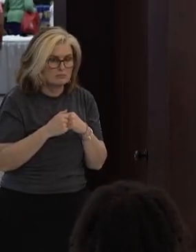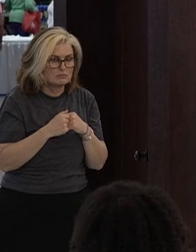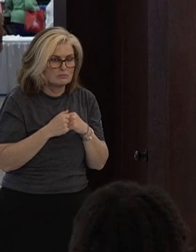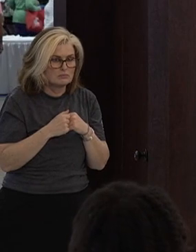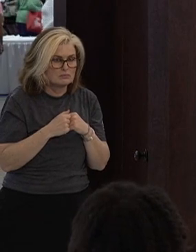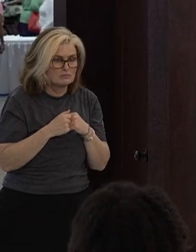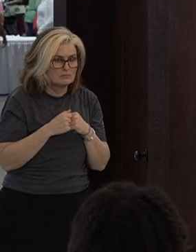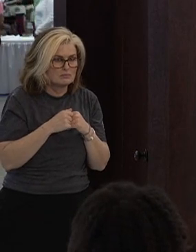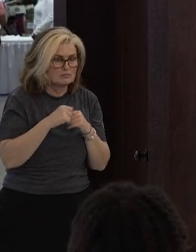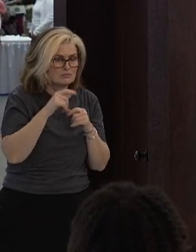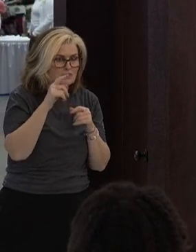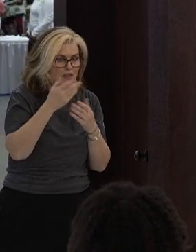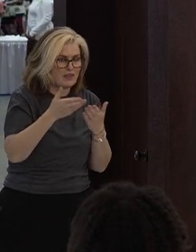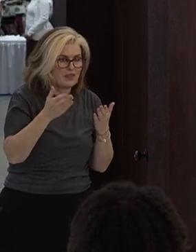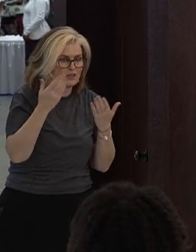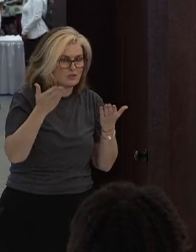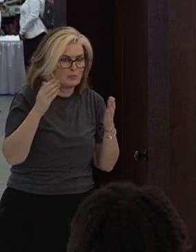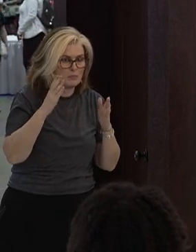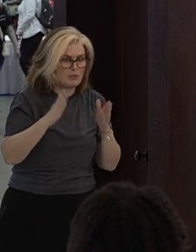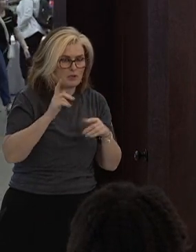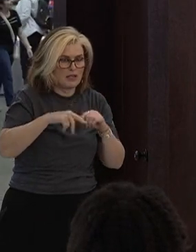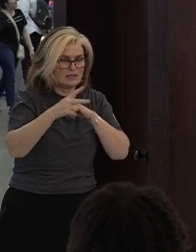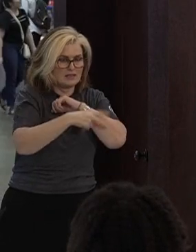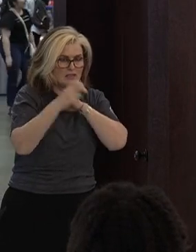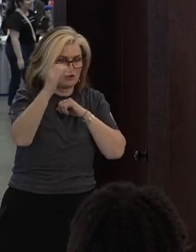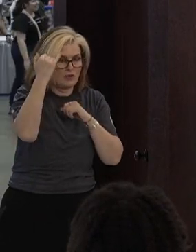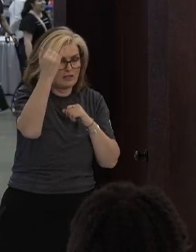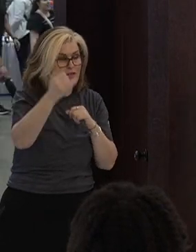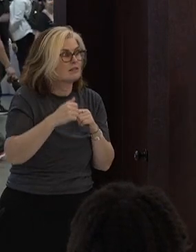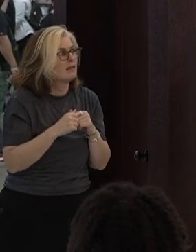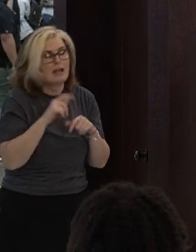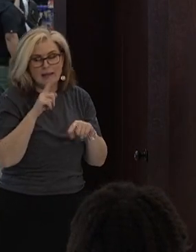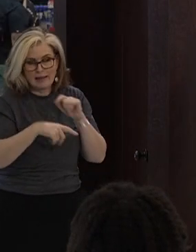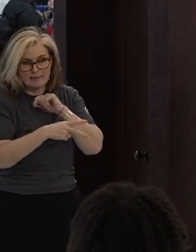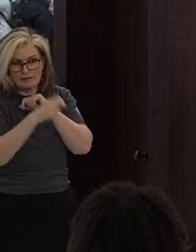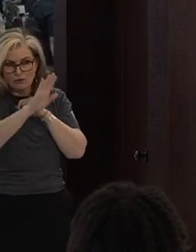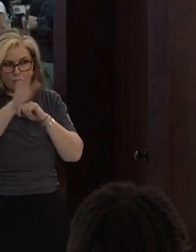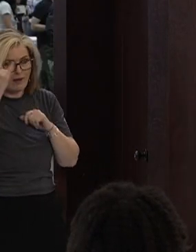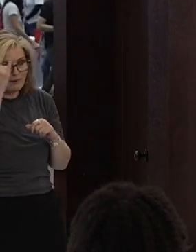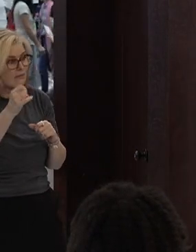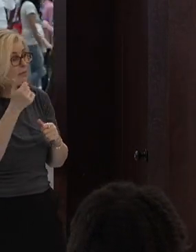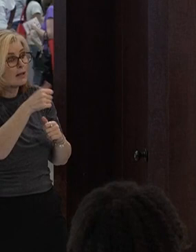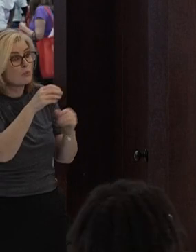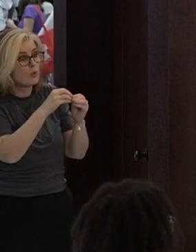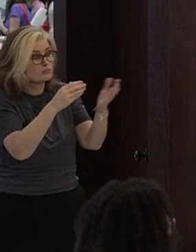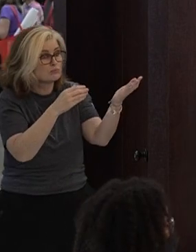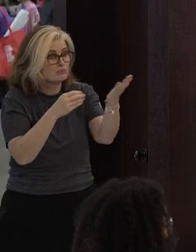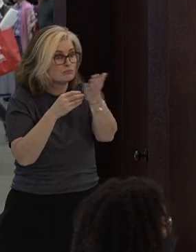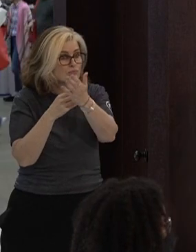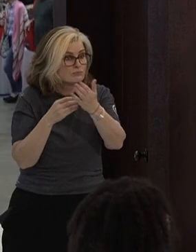It's the thing so people can't steal your ideas. So they can't steal your ideas. Good. Anybody else?